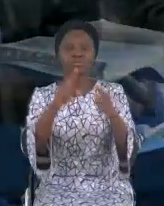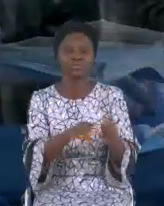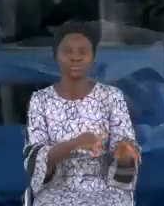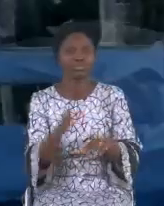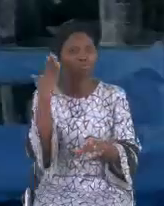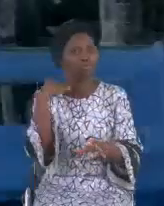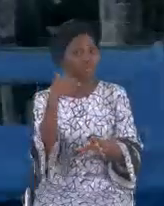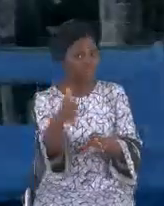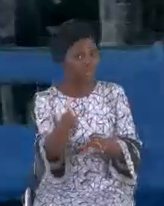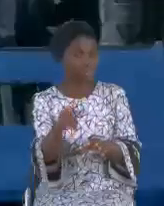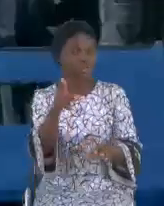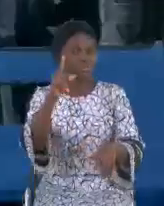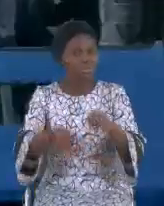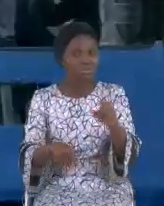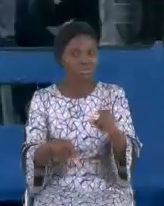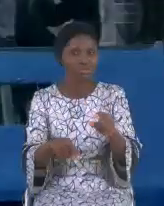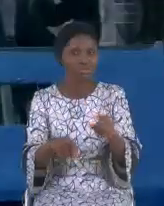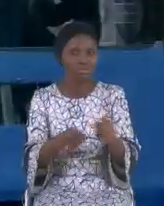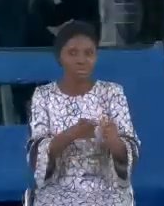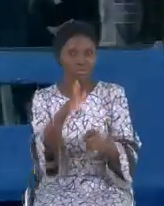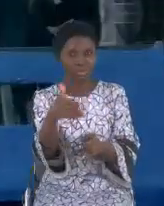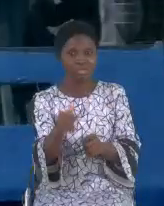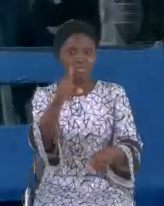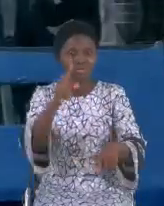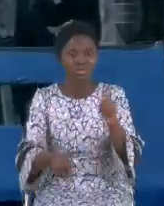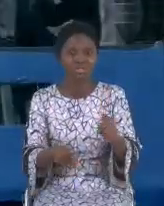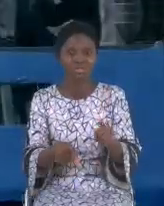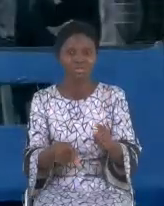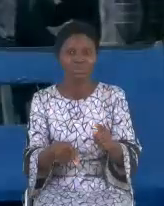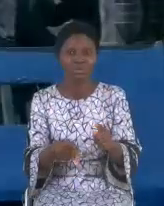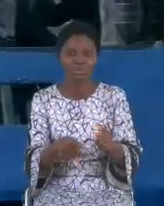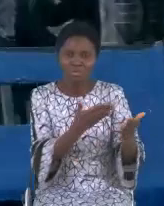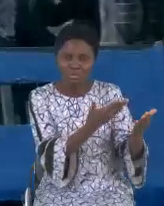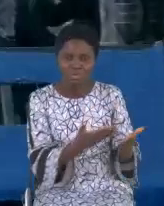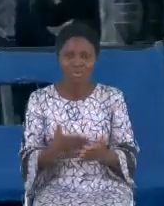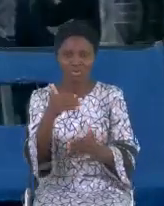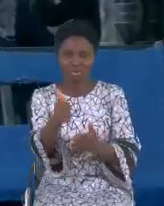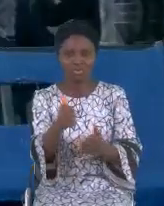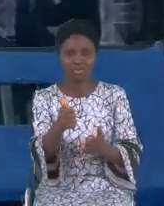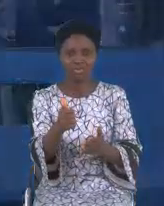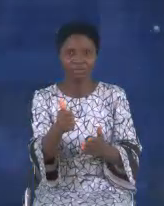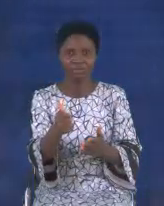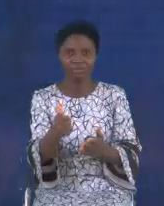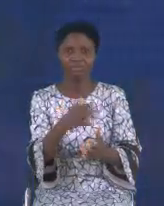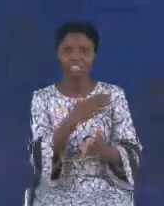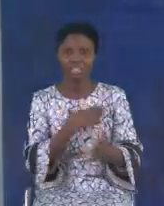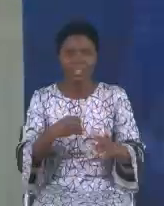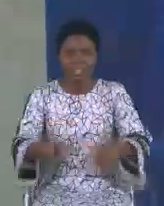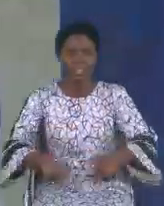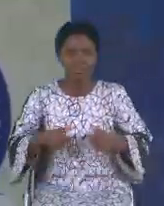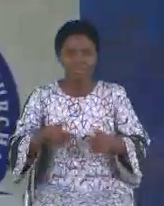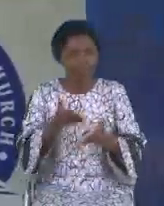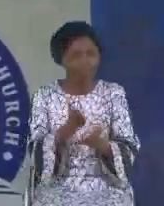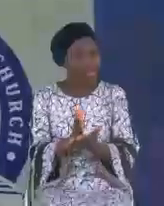you couldn't tame yourself. You couldn't bring yourself to walk right and think right and live